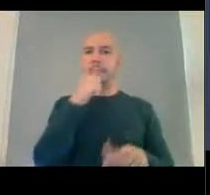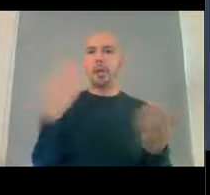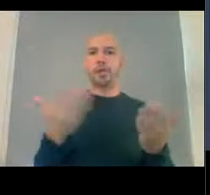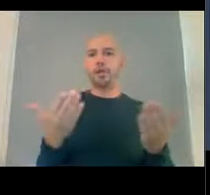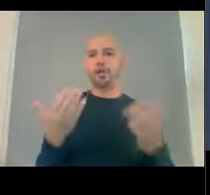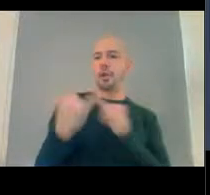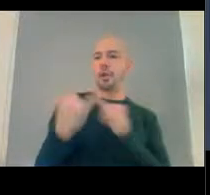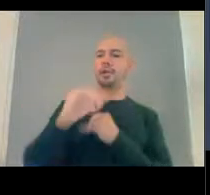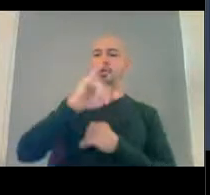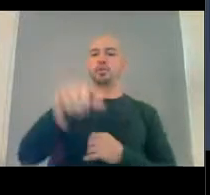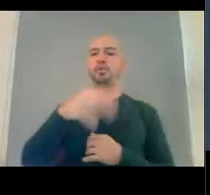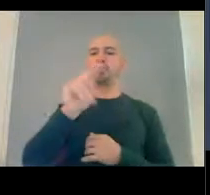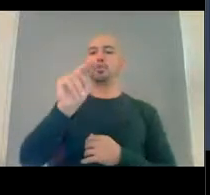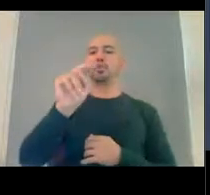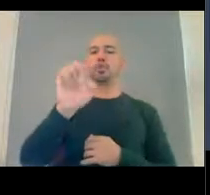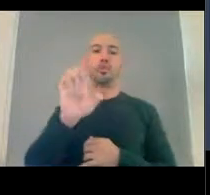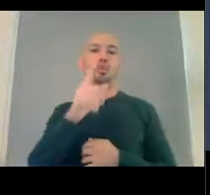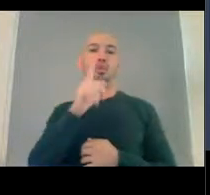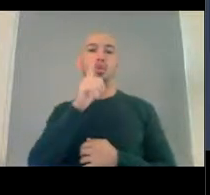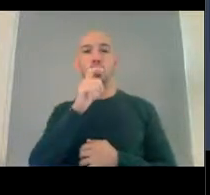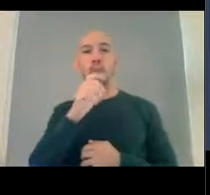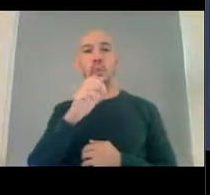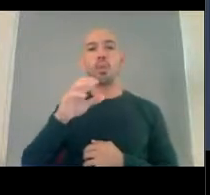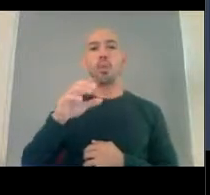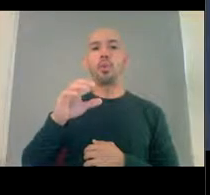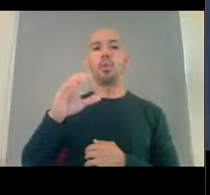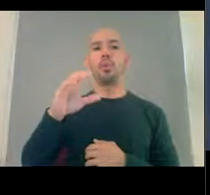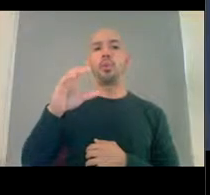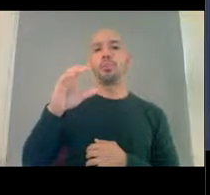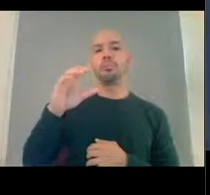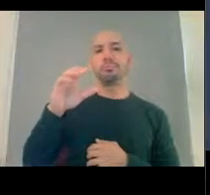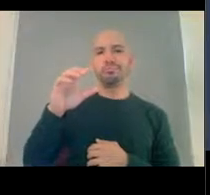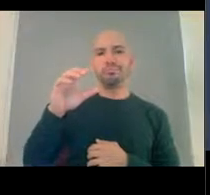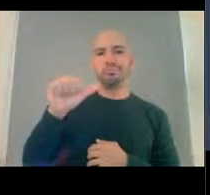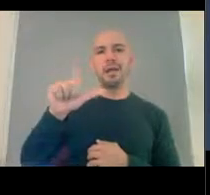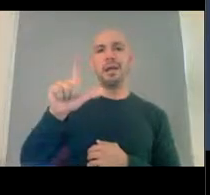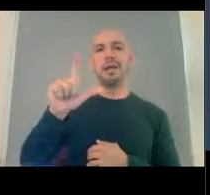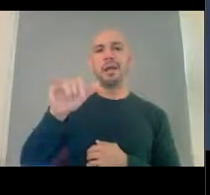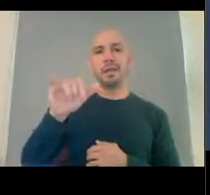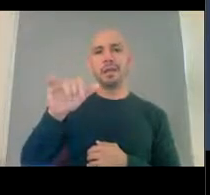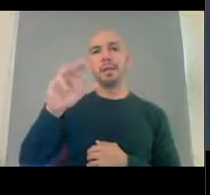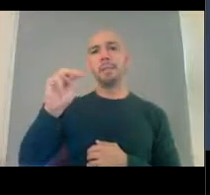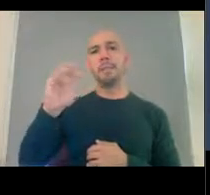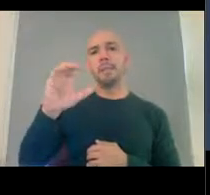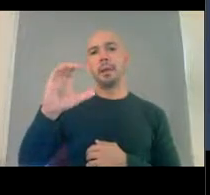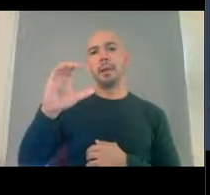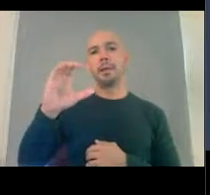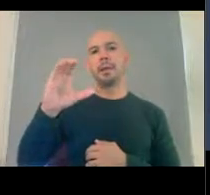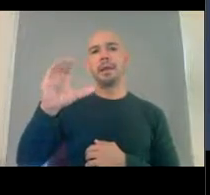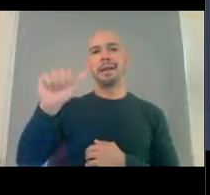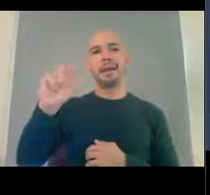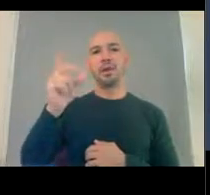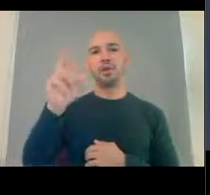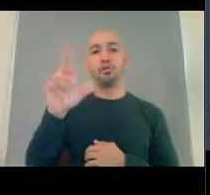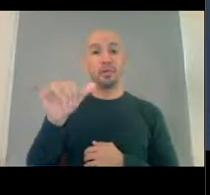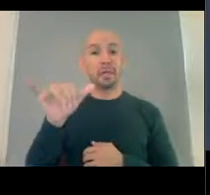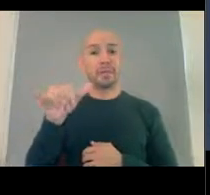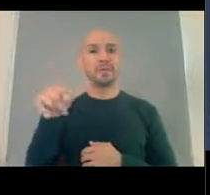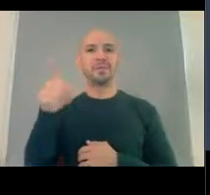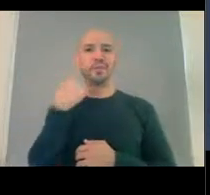your loss of quanda mcgandry during her work um uh maintaining our highways uh